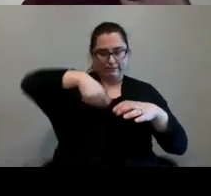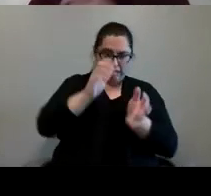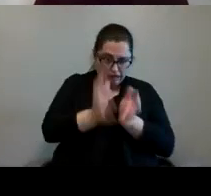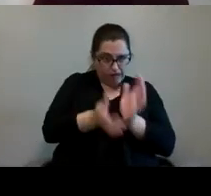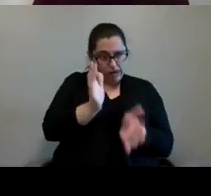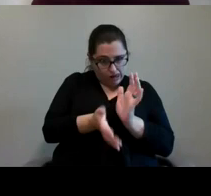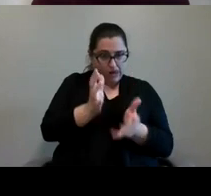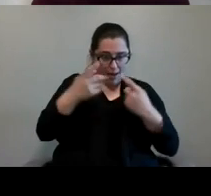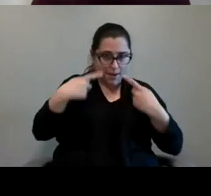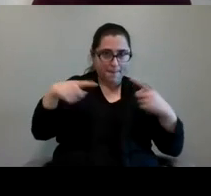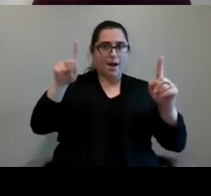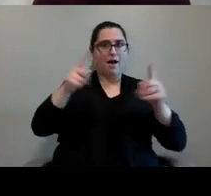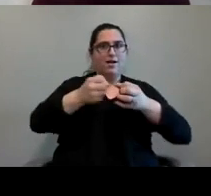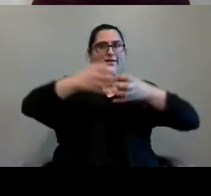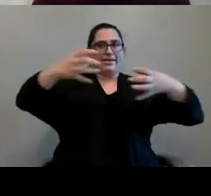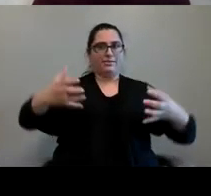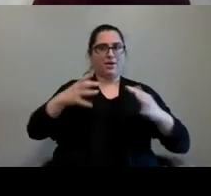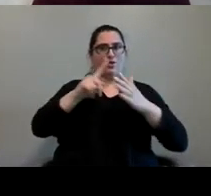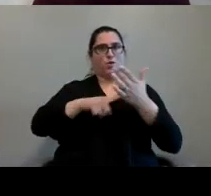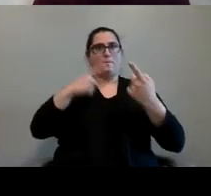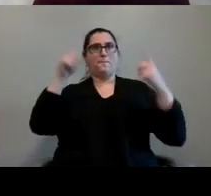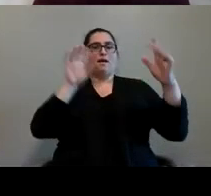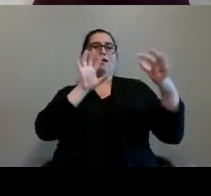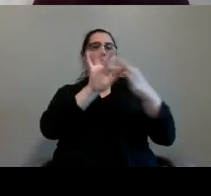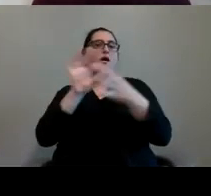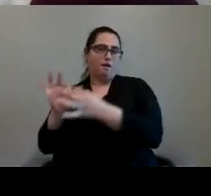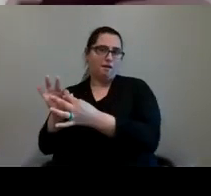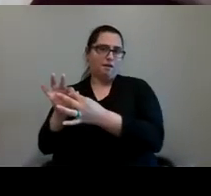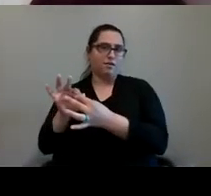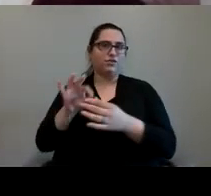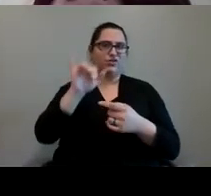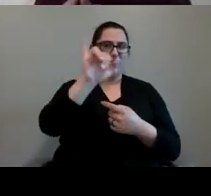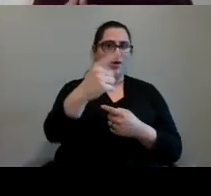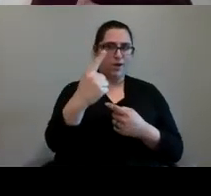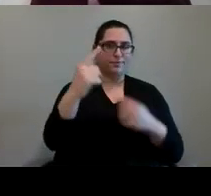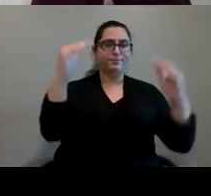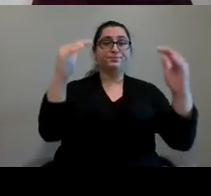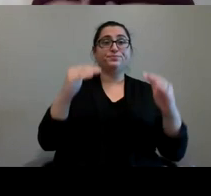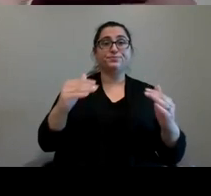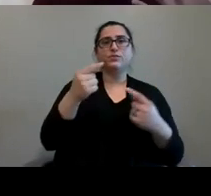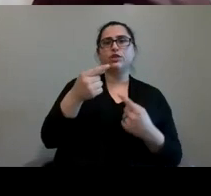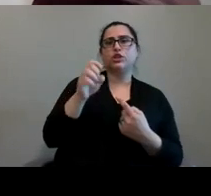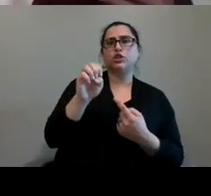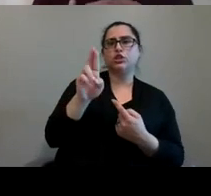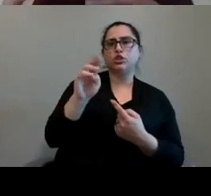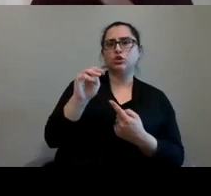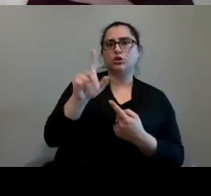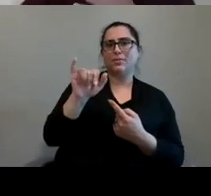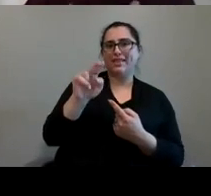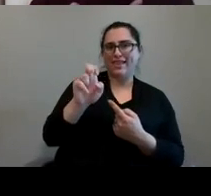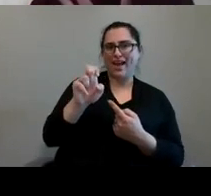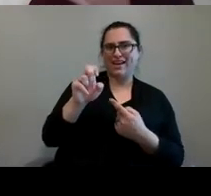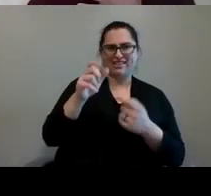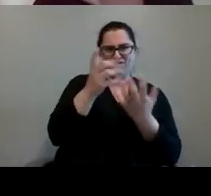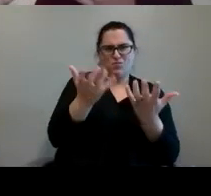order to expand its breadth. We look at the germline inferred sequence of MEDI8852 as a kind